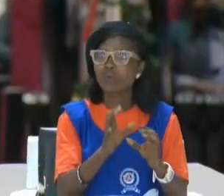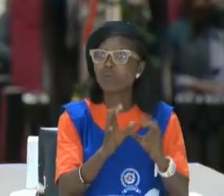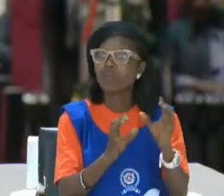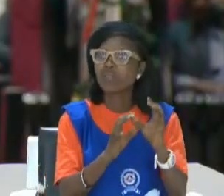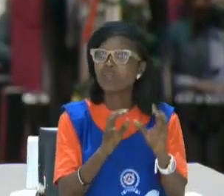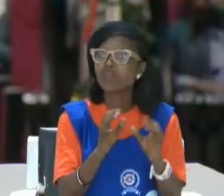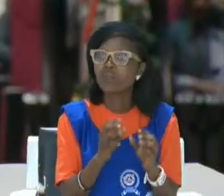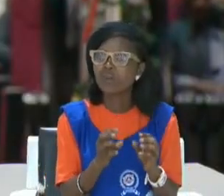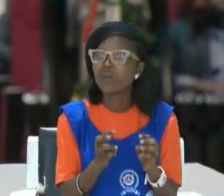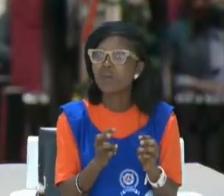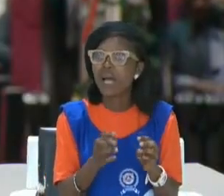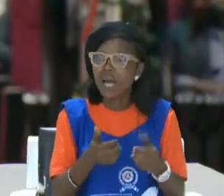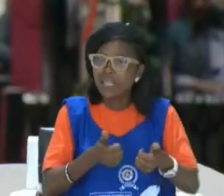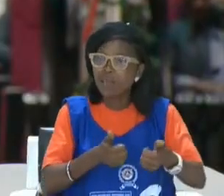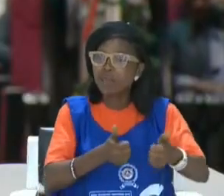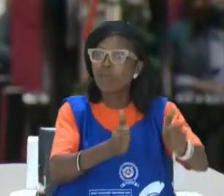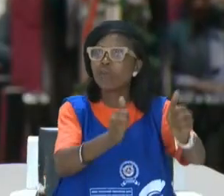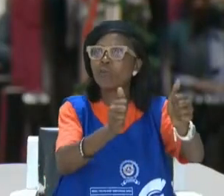And they followed.